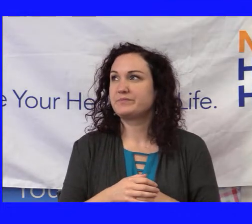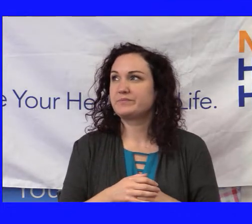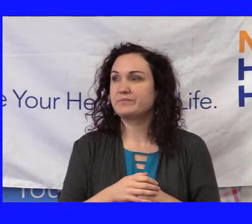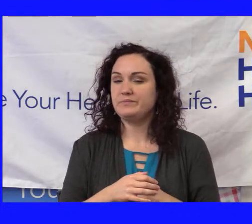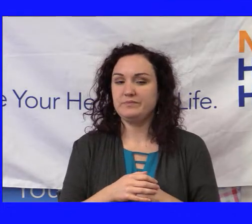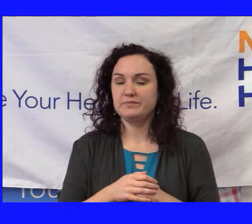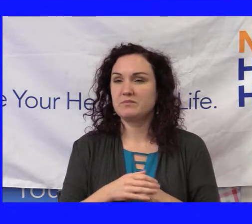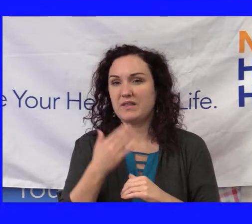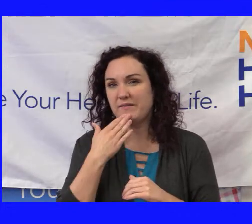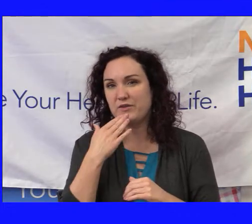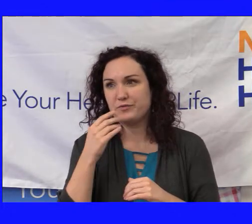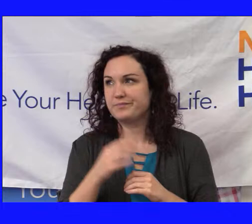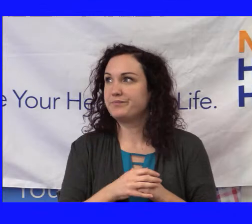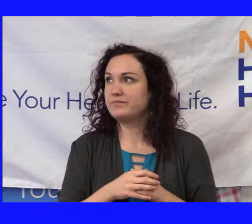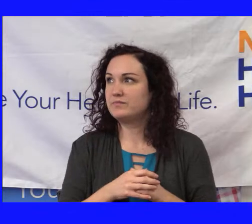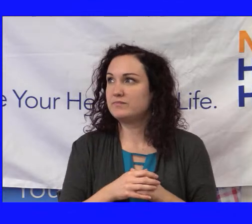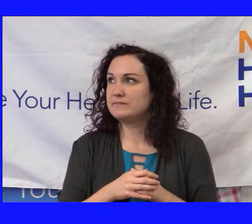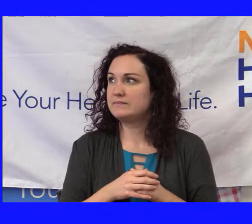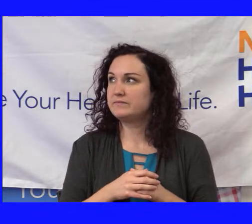nation. Thank you.